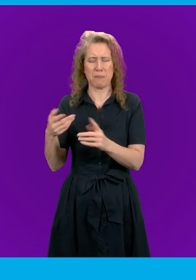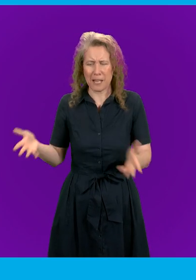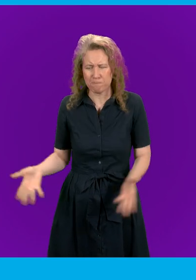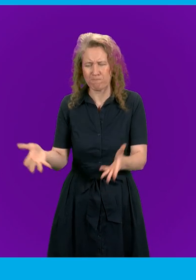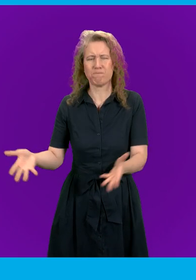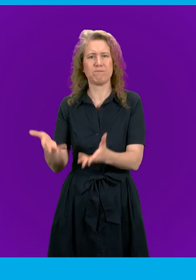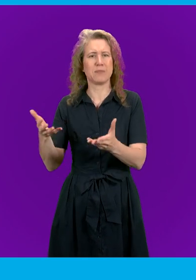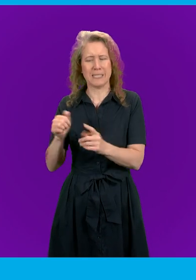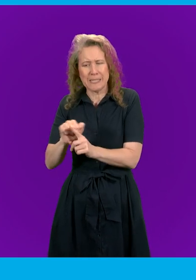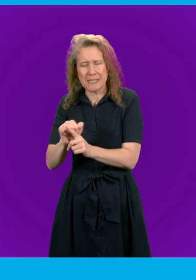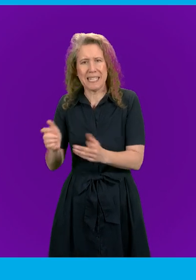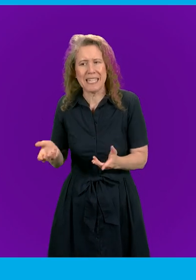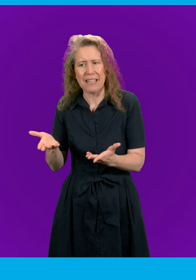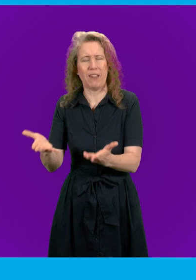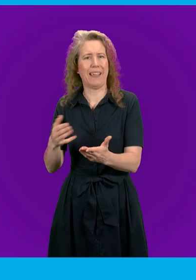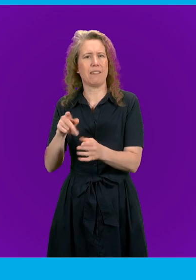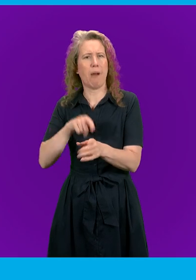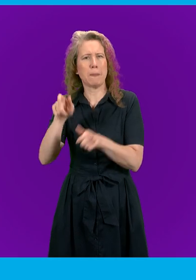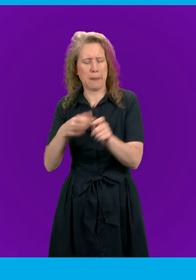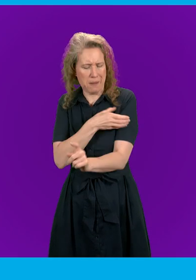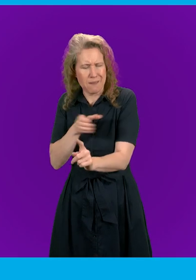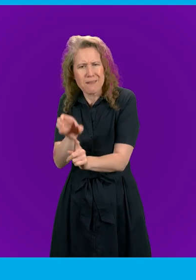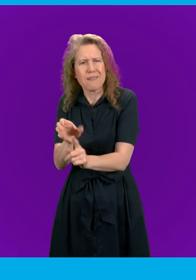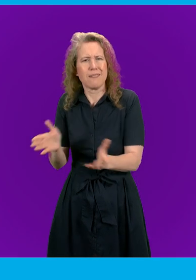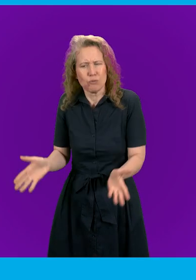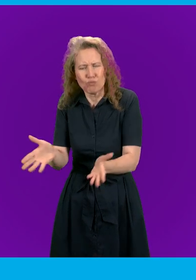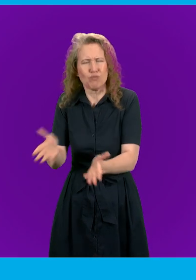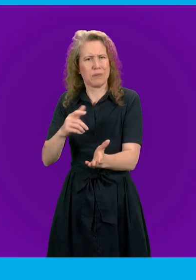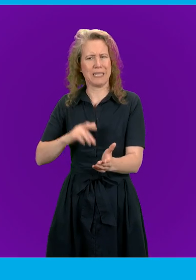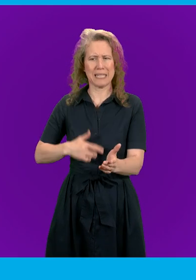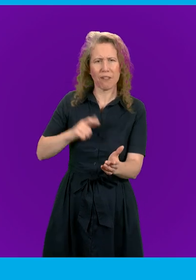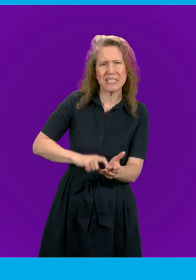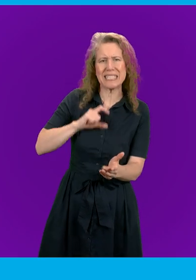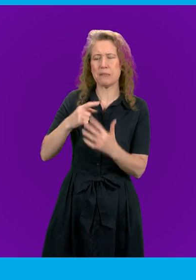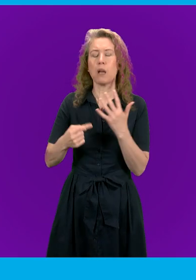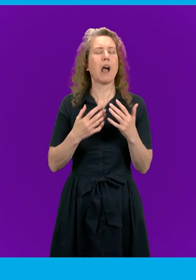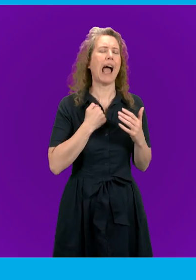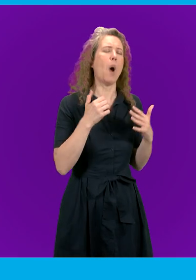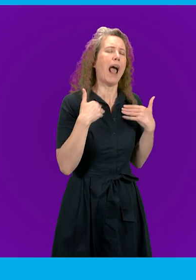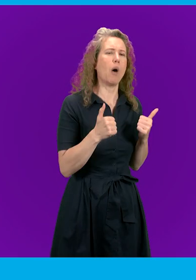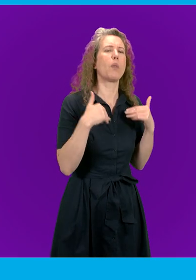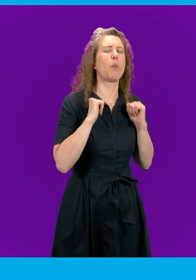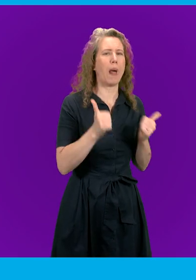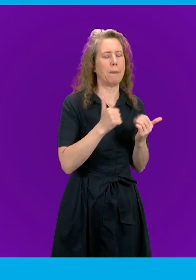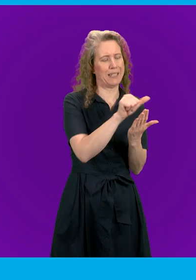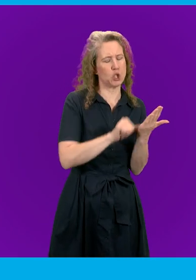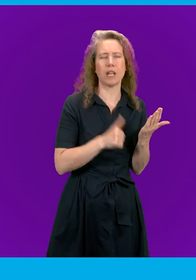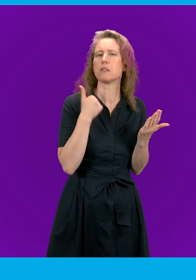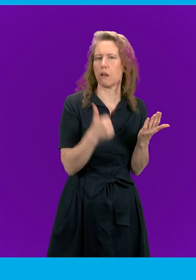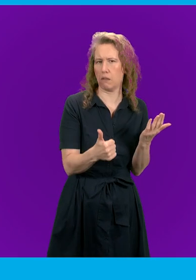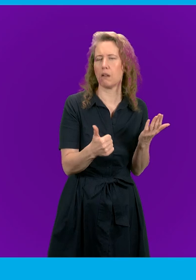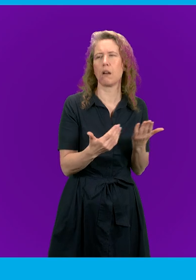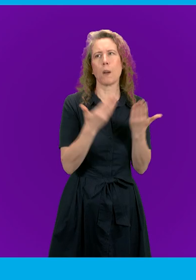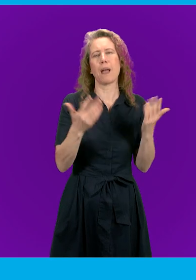sending young people out with good esteem and well-being. And we do have a health and well-being agenda, which I think is much stronger than even, you know,